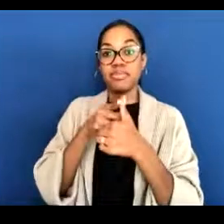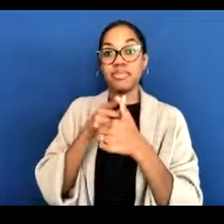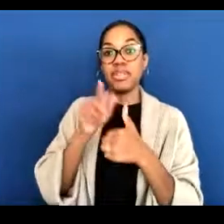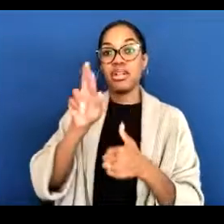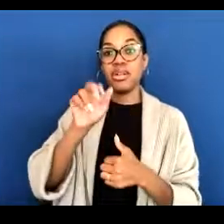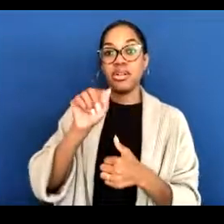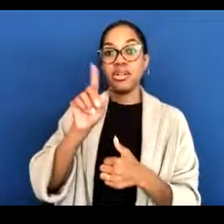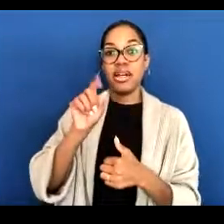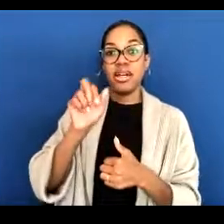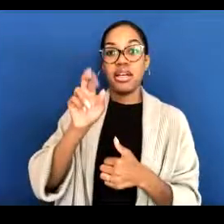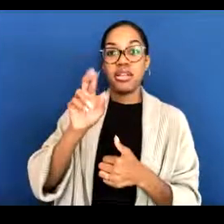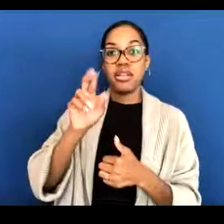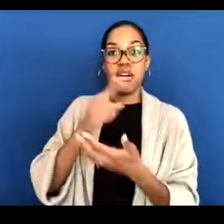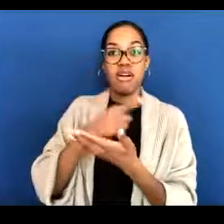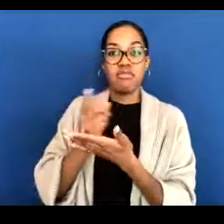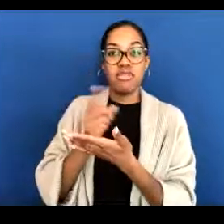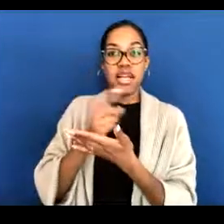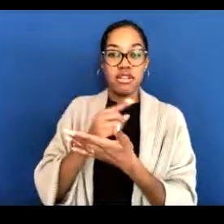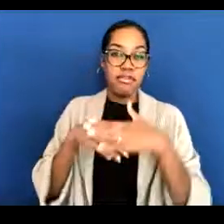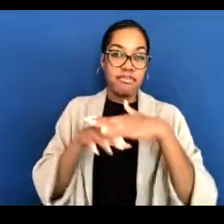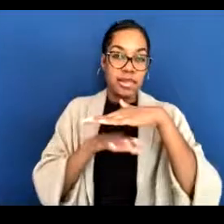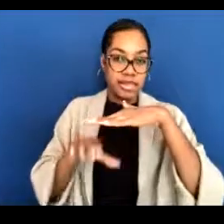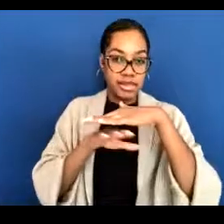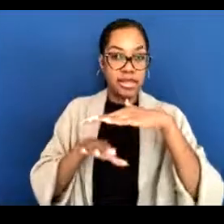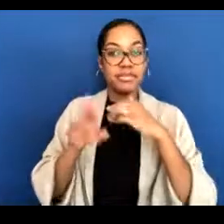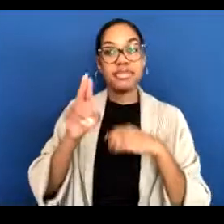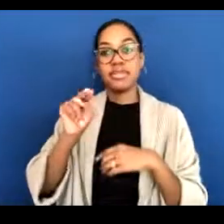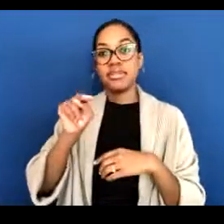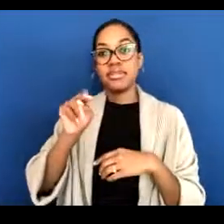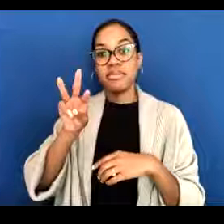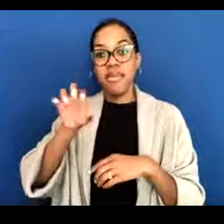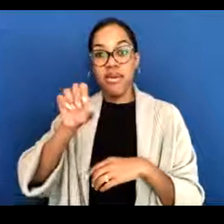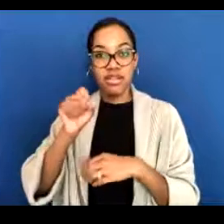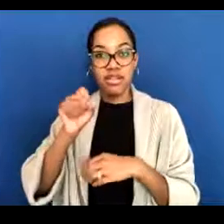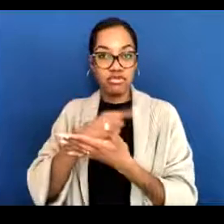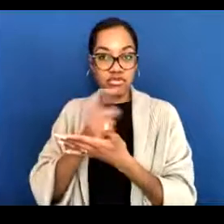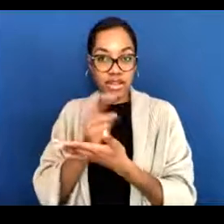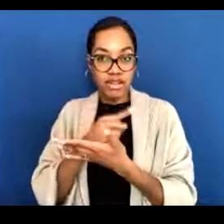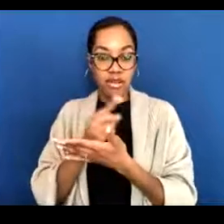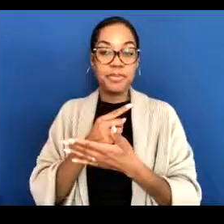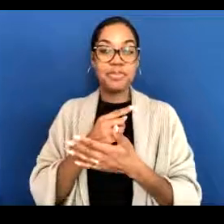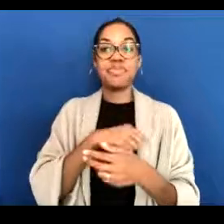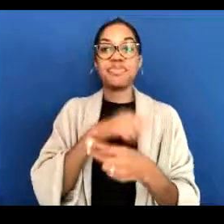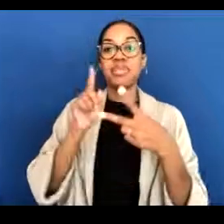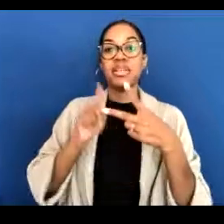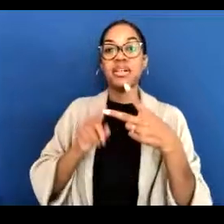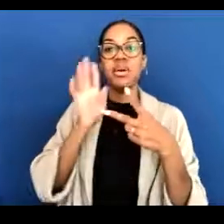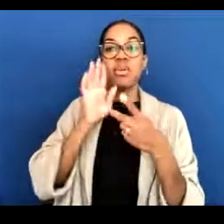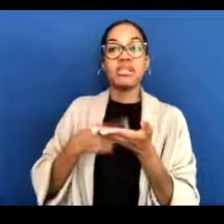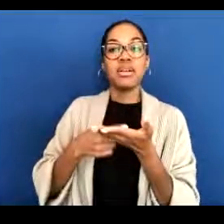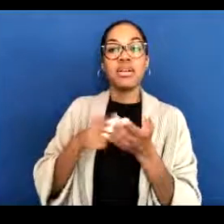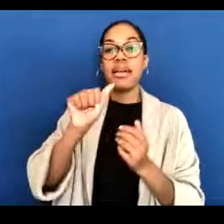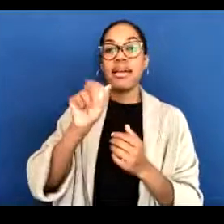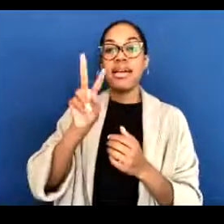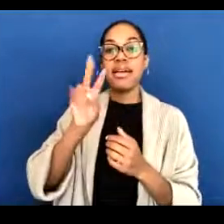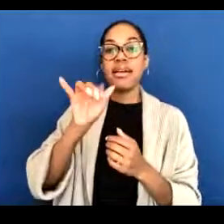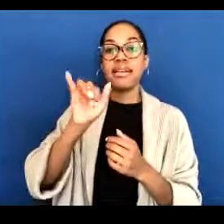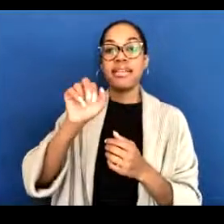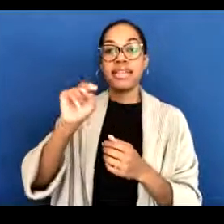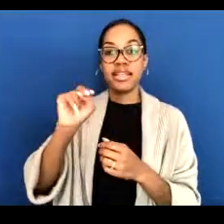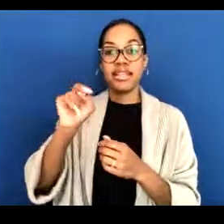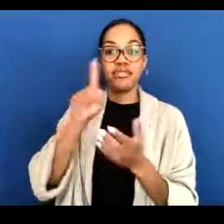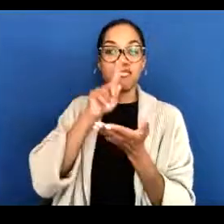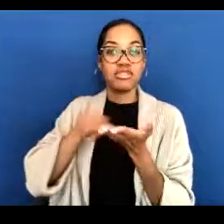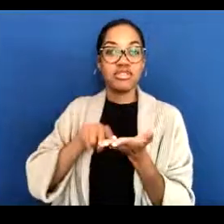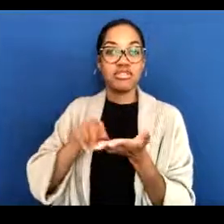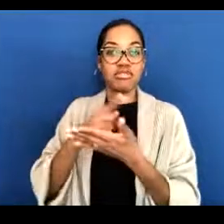Weather Service radar network, and then we'll contrast that with special avian research radars that are specifically designed to watch